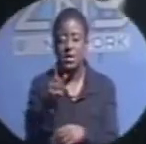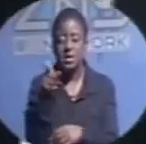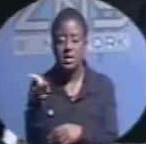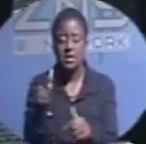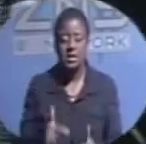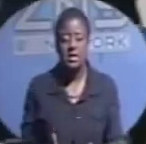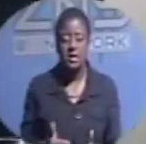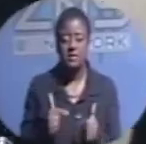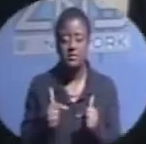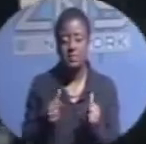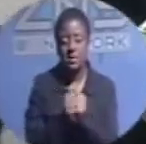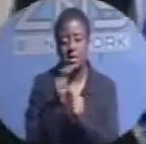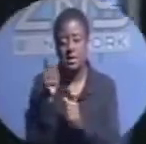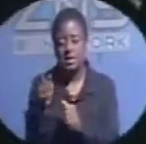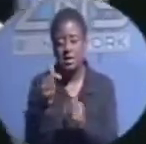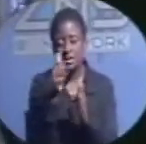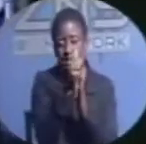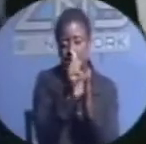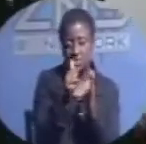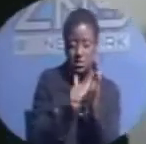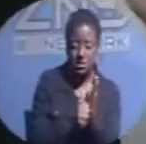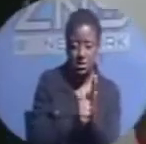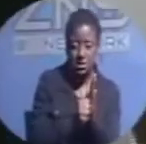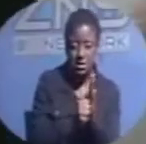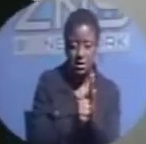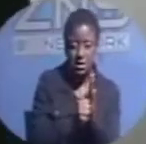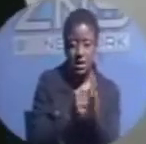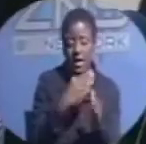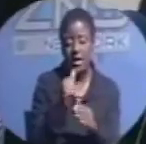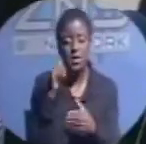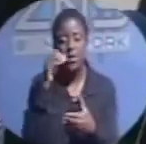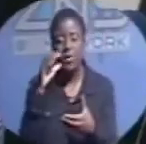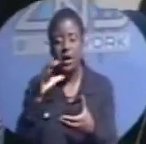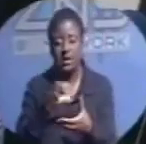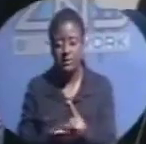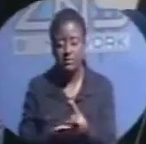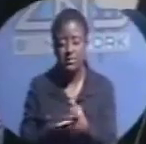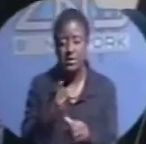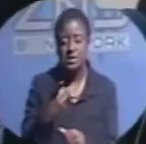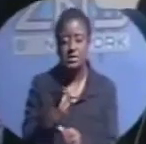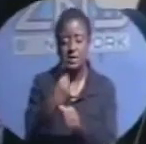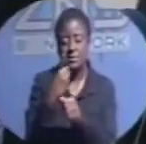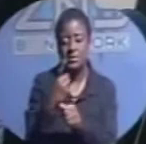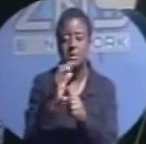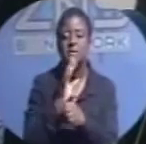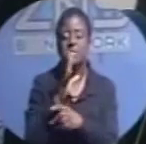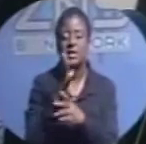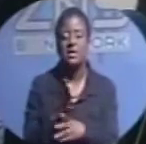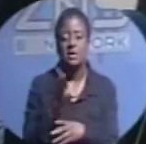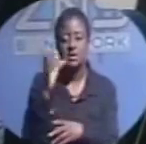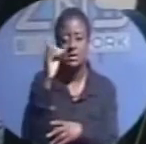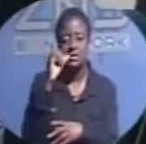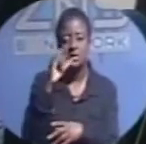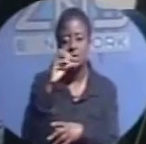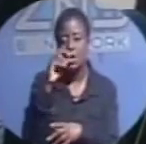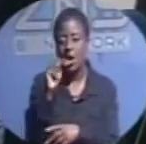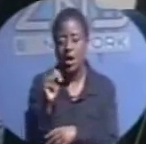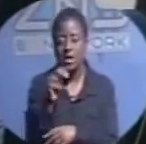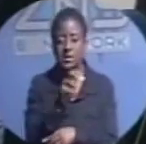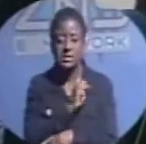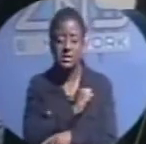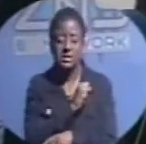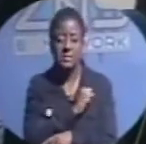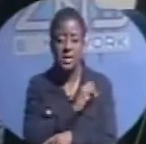his attorney on one side and his wife on the other, Deputy Speaker of the House of Assembly, the Honorable Dion Smith, defended